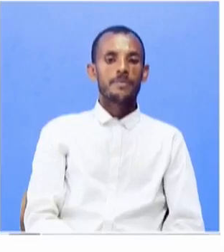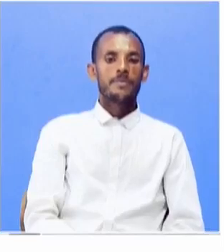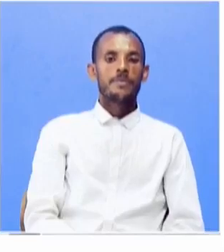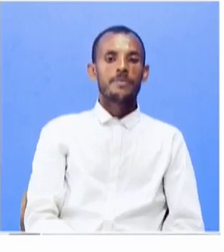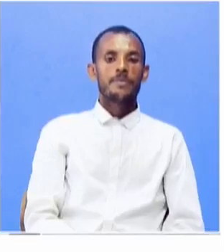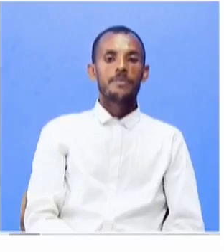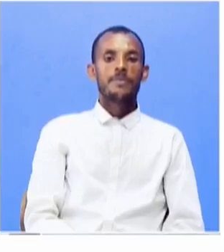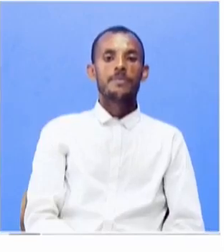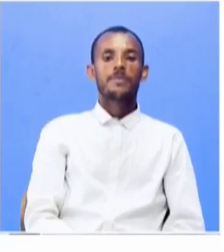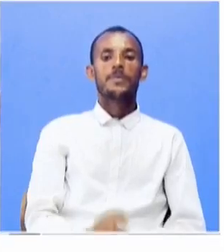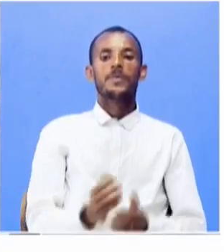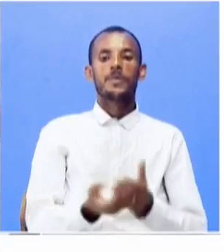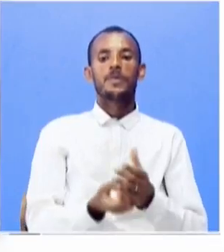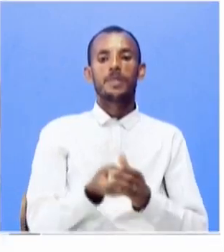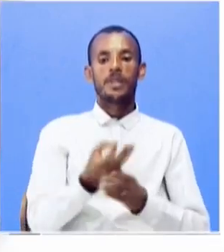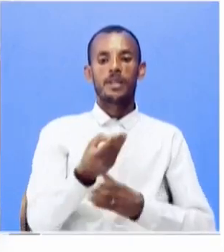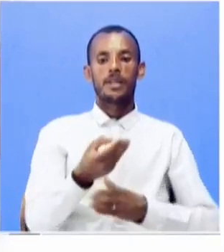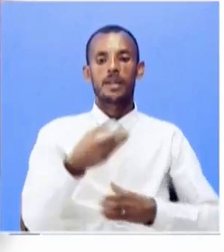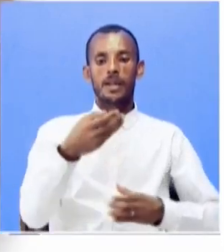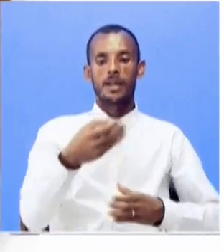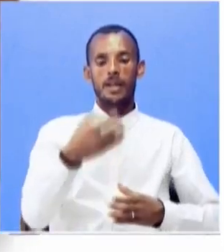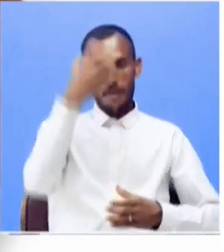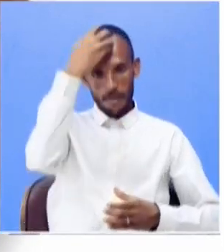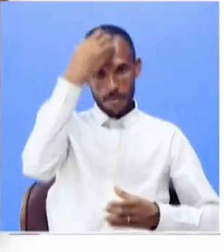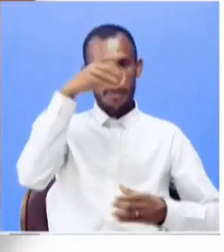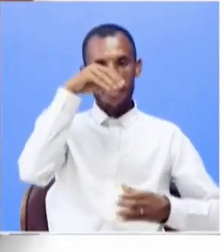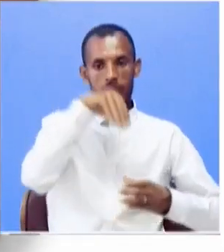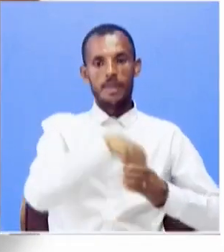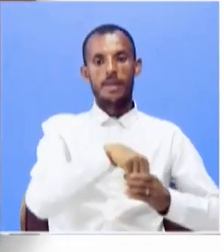To generate government's income.